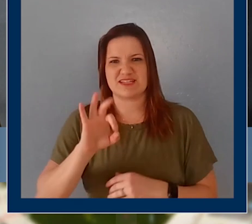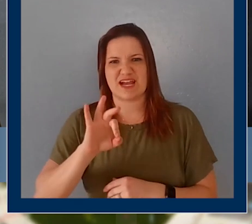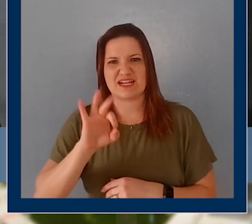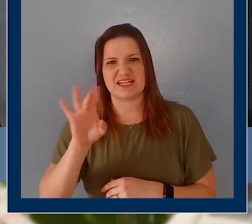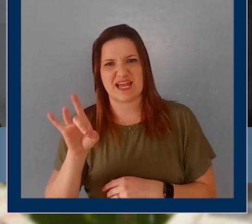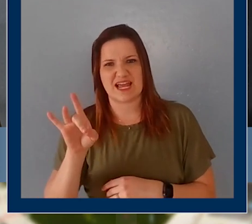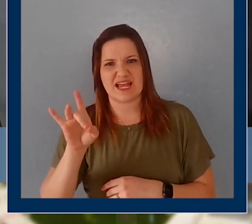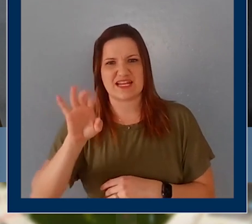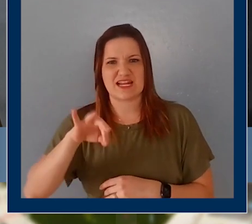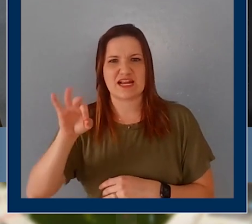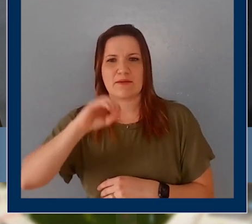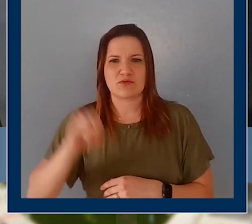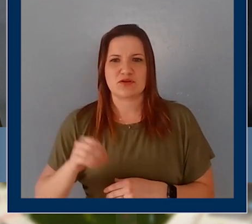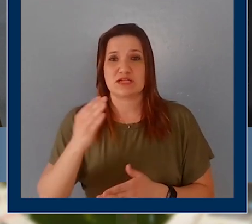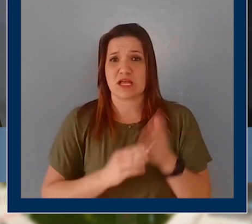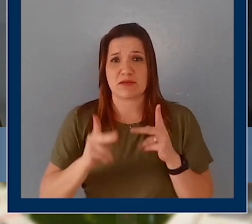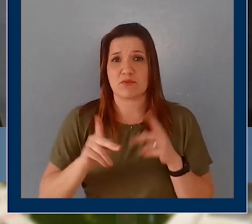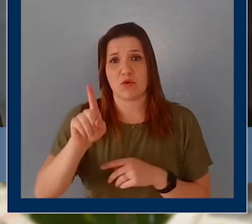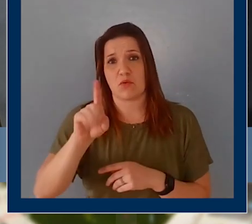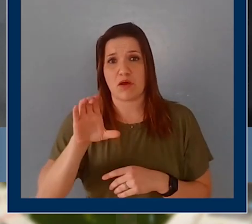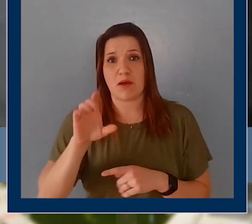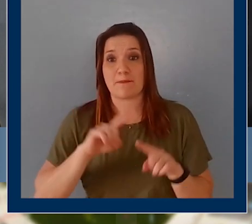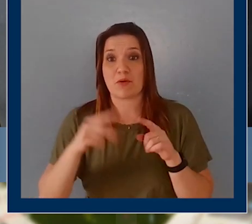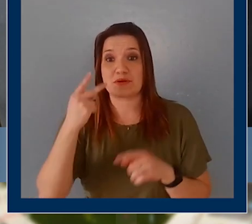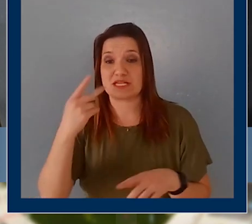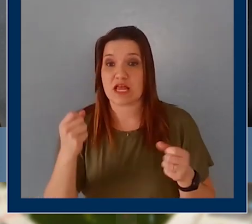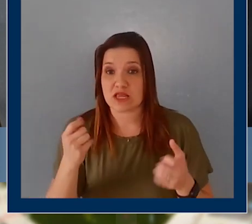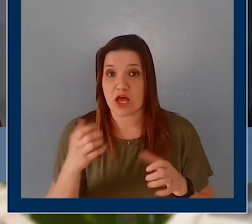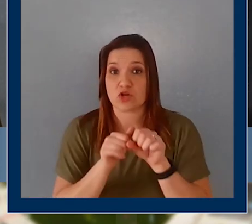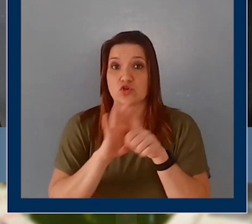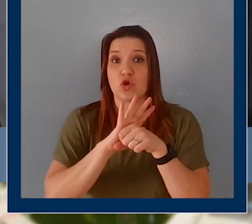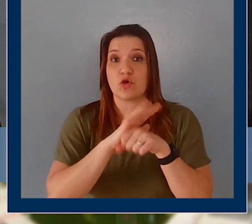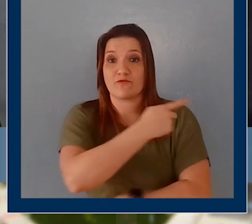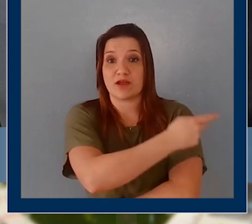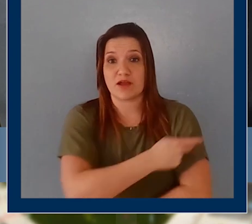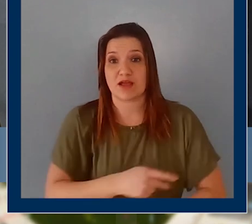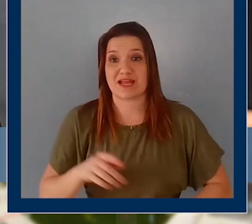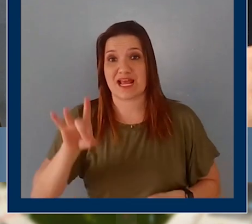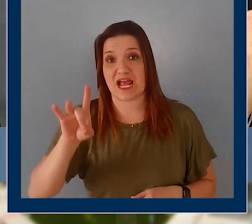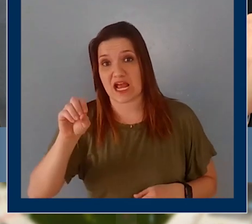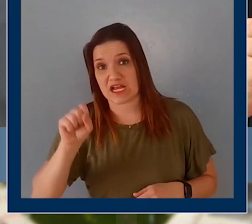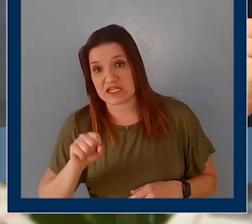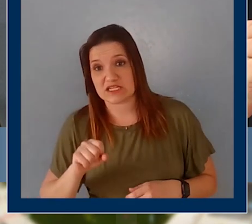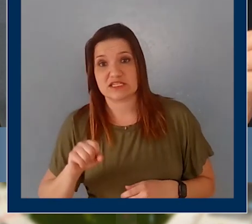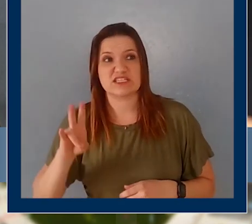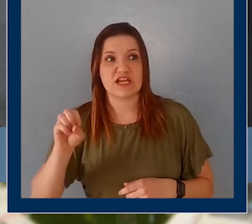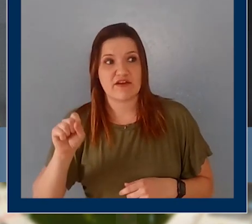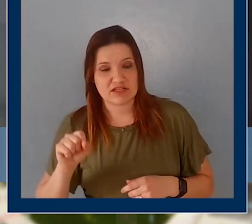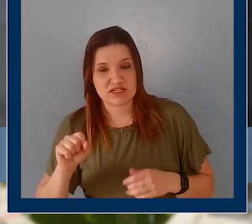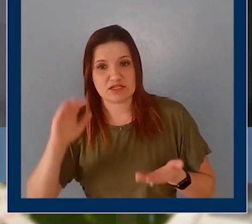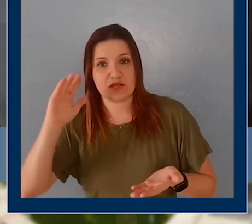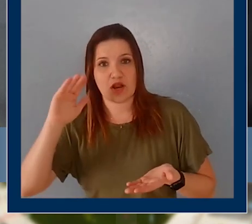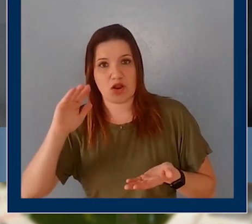that this virus has on somebody is their oxygen saturation, their O2, when you put that pulse oximeter